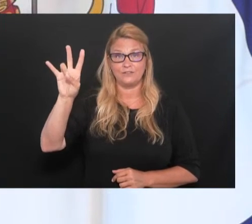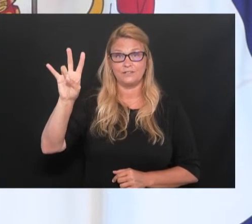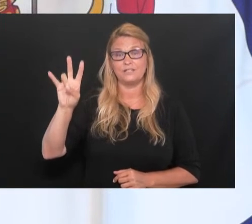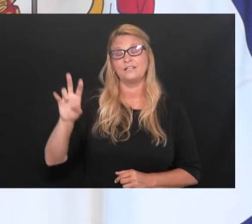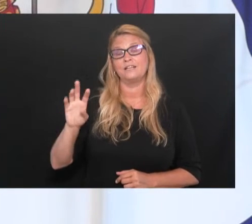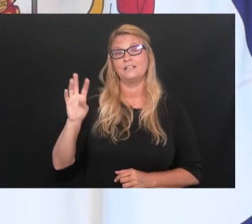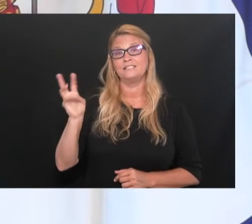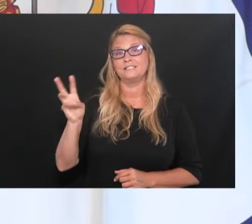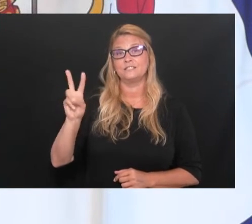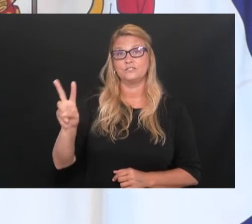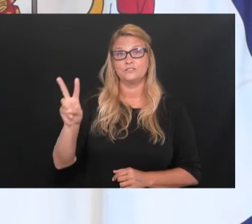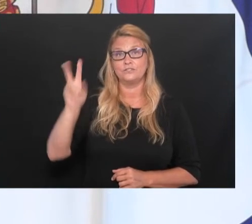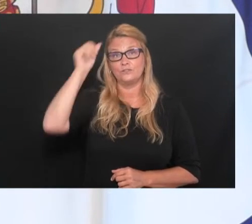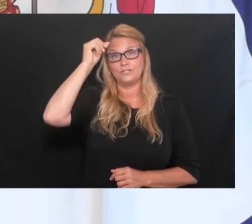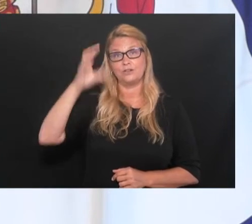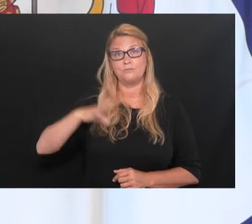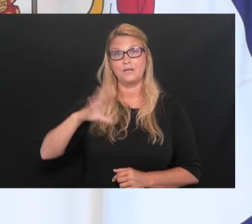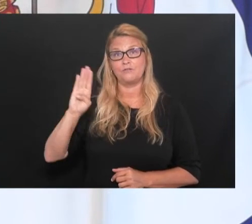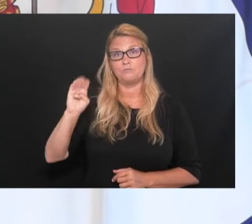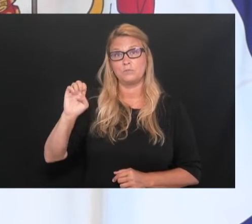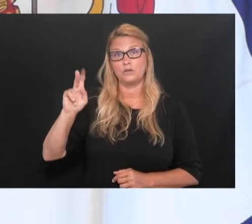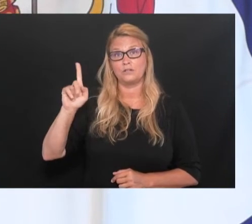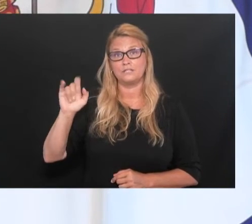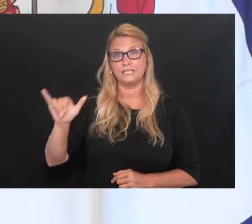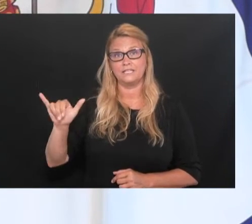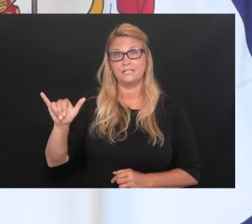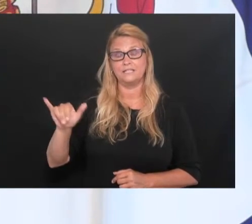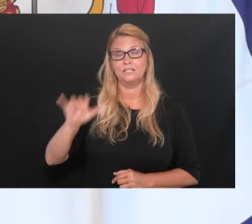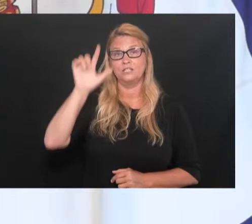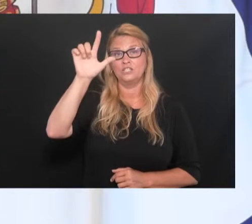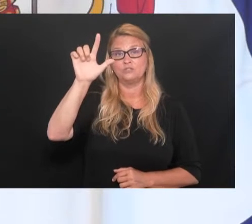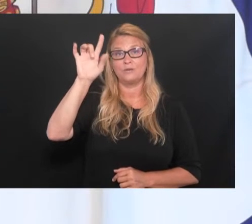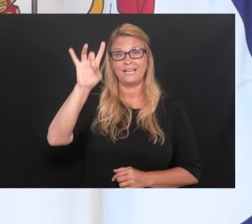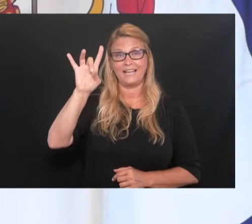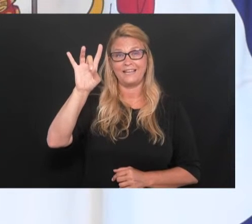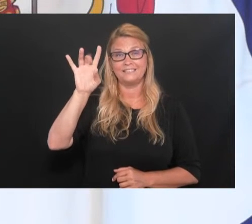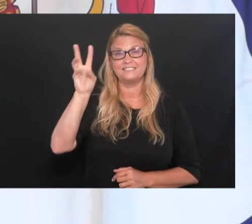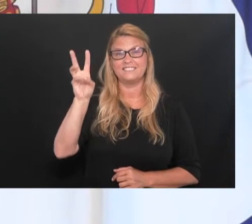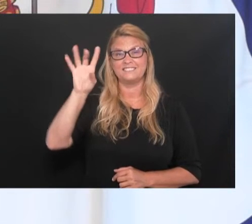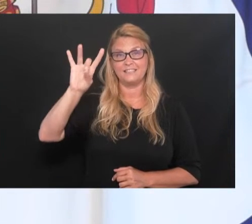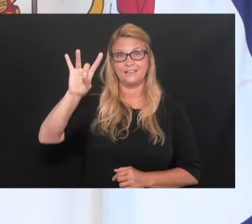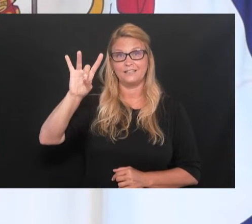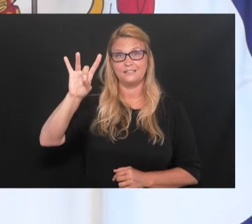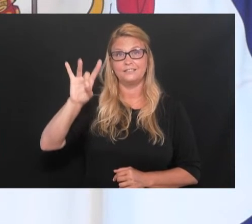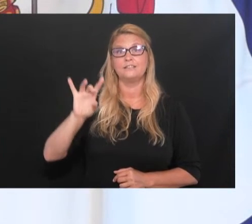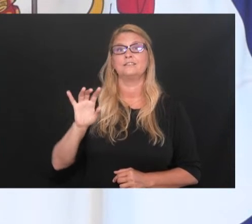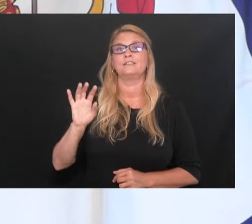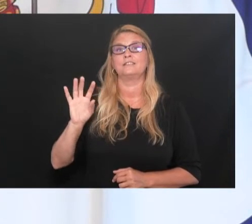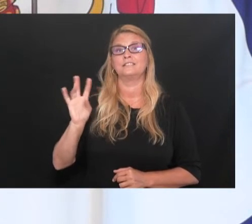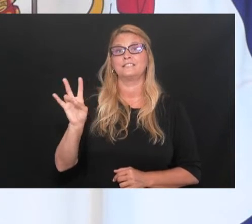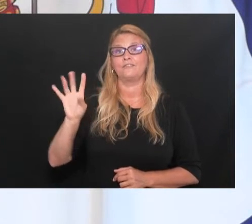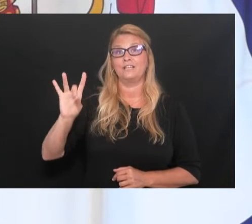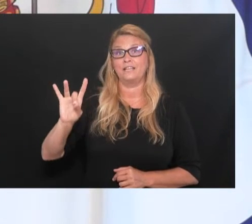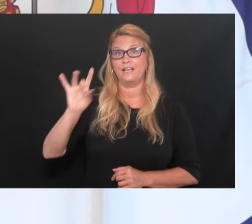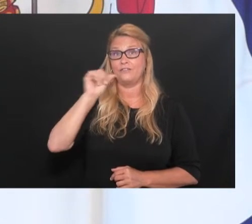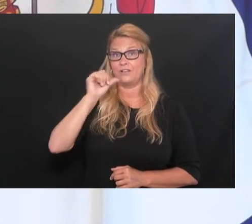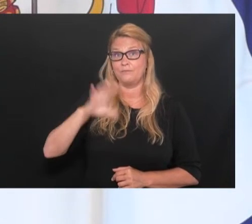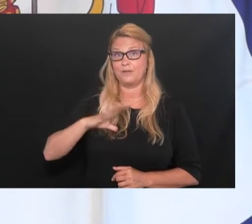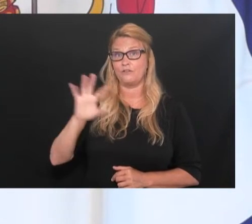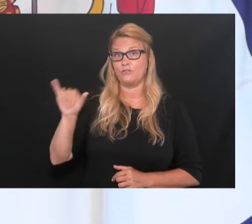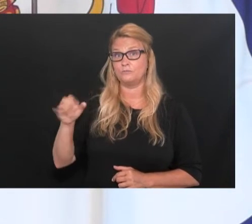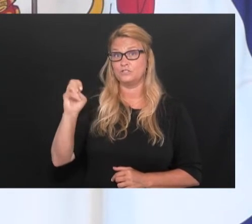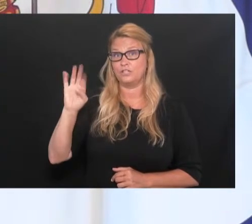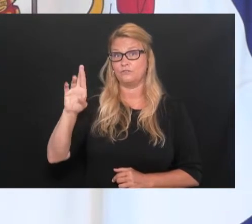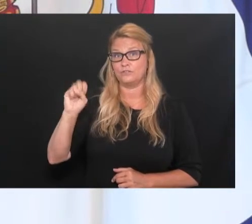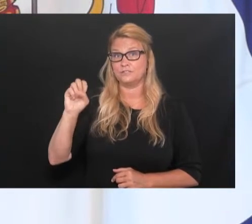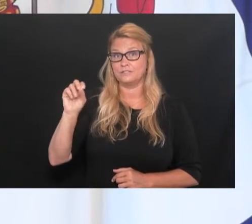is a 62-year-old male from Berkeley County. The 2,868th death is a 78-year-old female from Jefferson